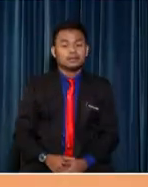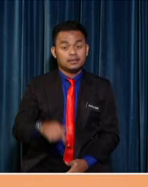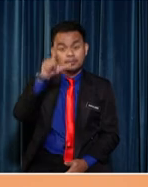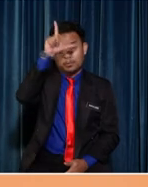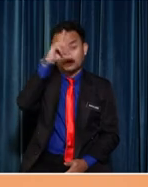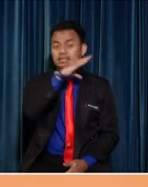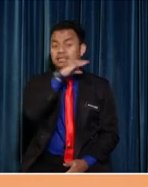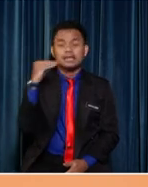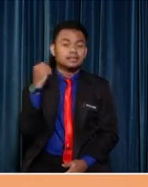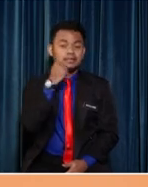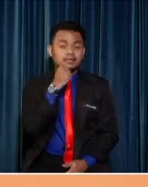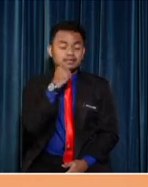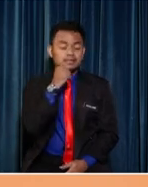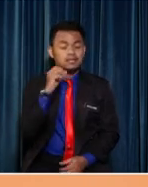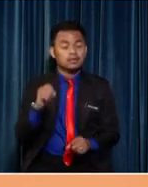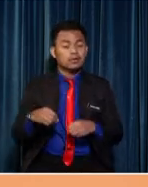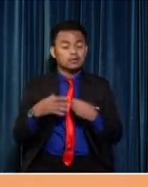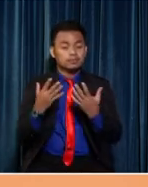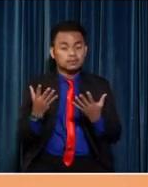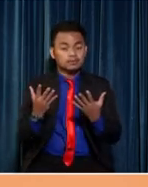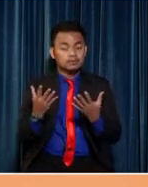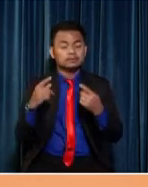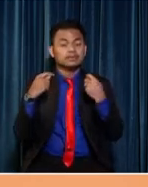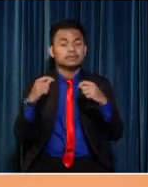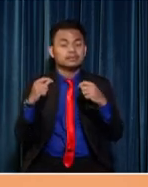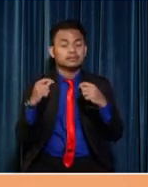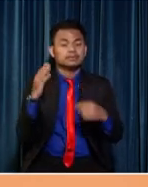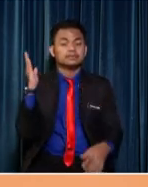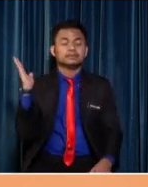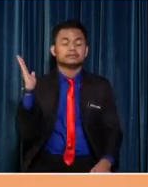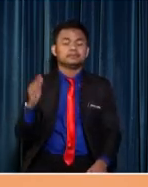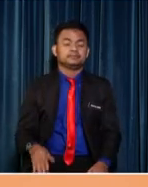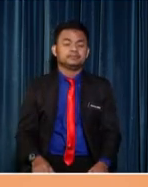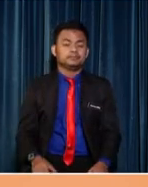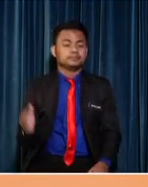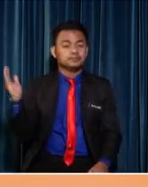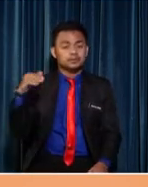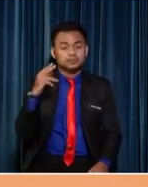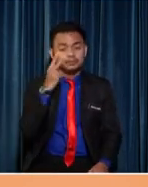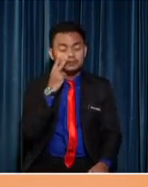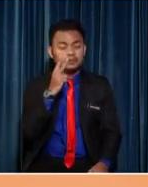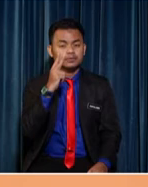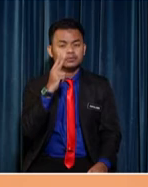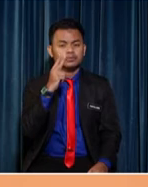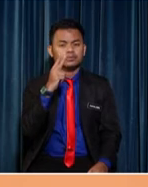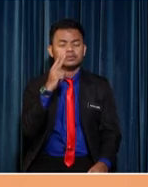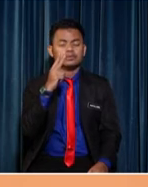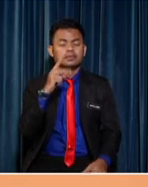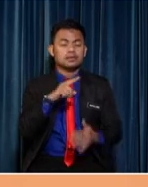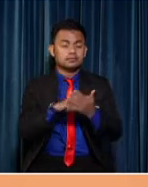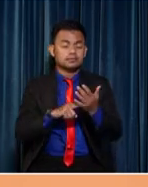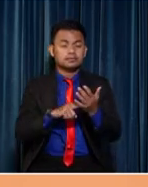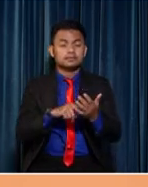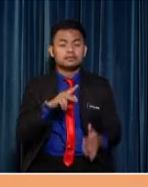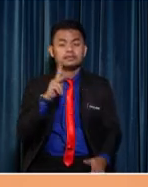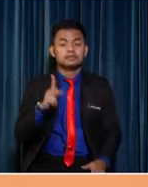Boys and girls, how about trying this? Let's see what the number sentence